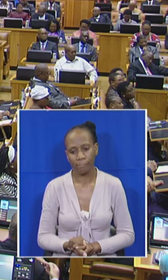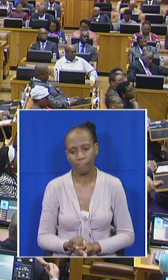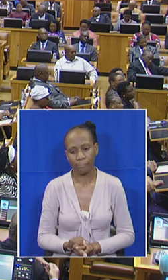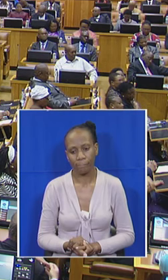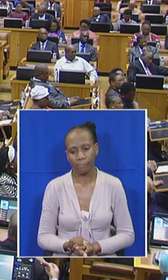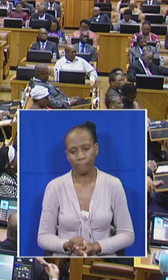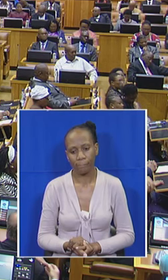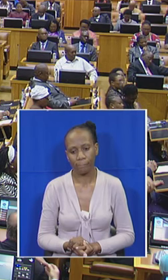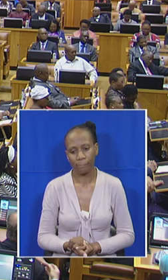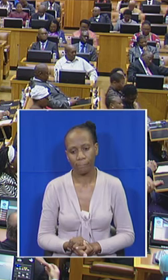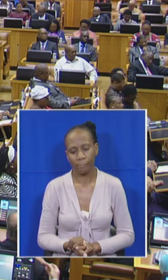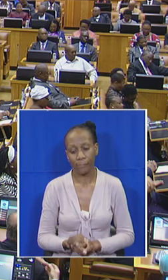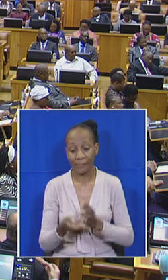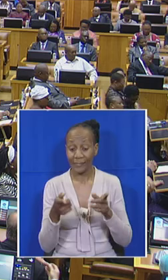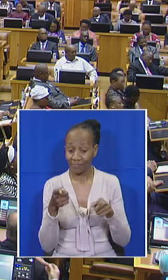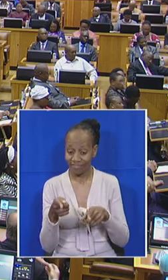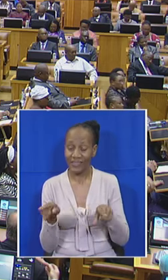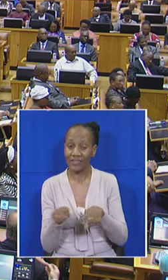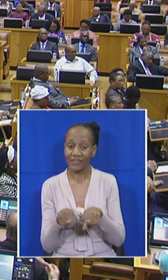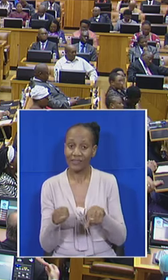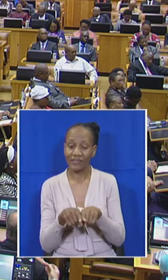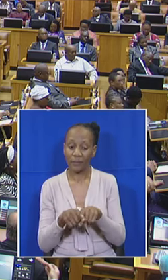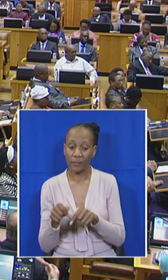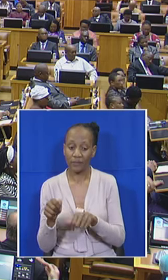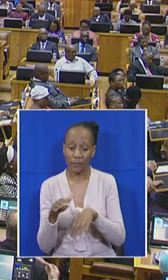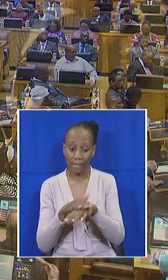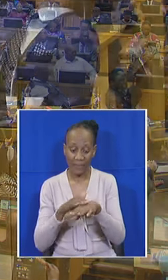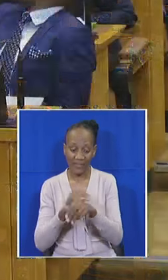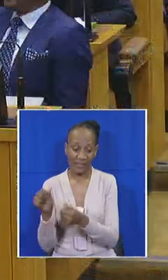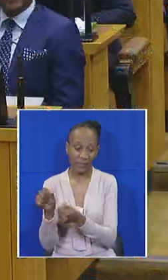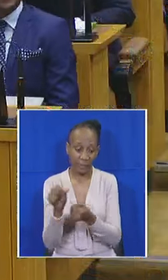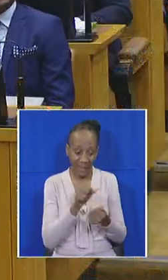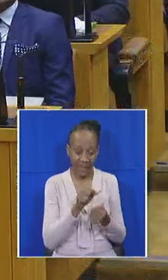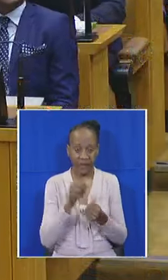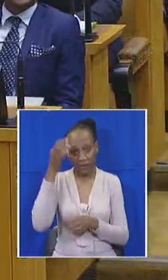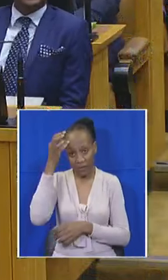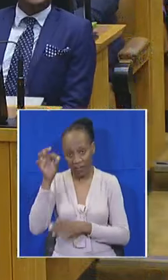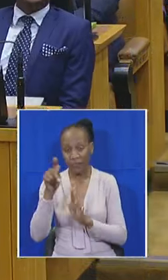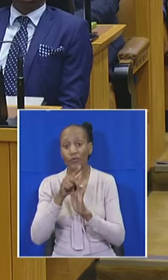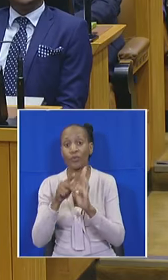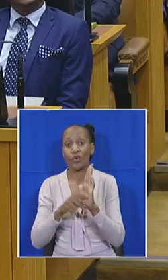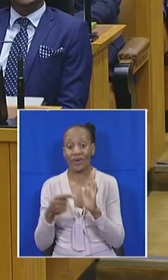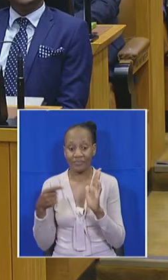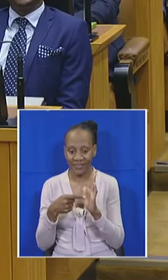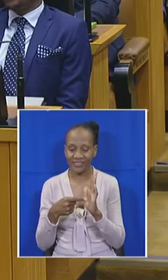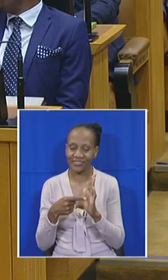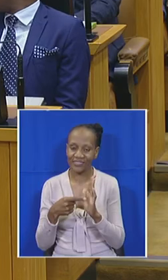the Back to Basics government program is all about: